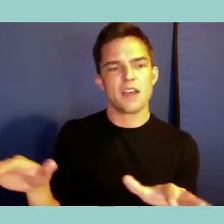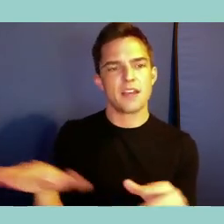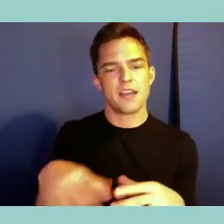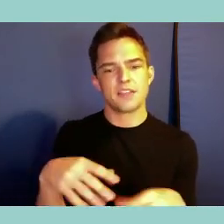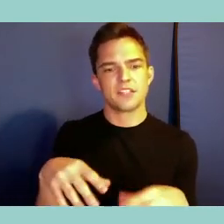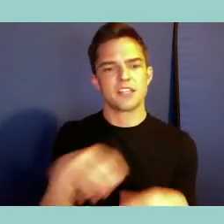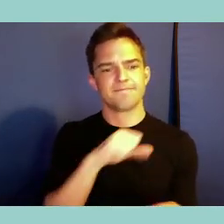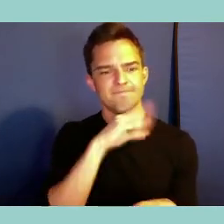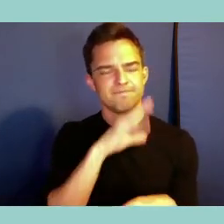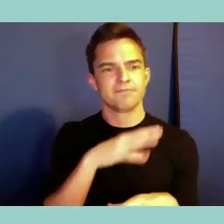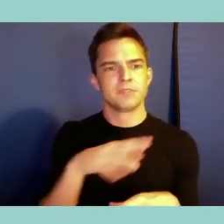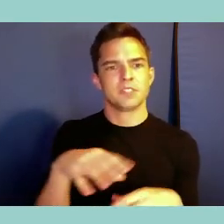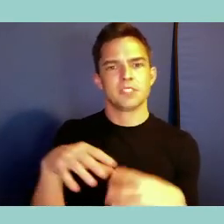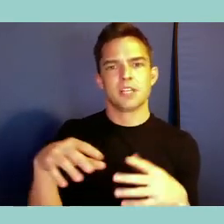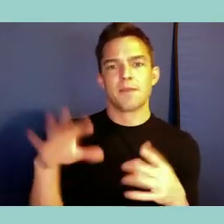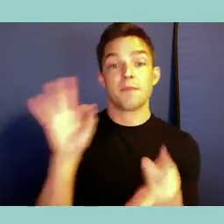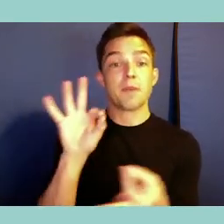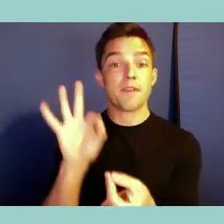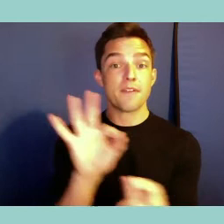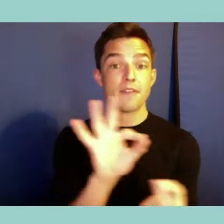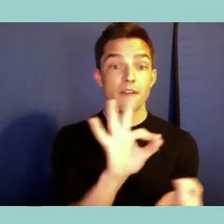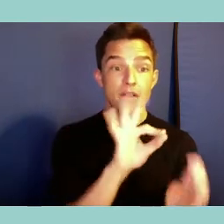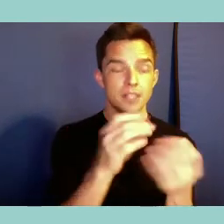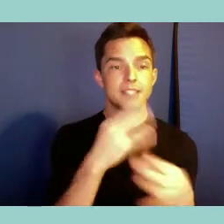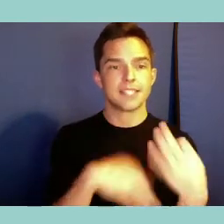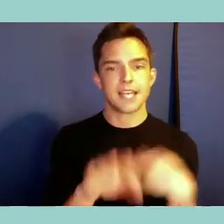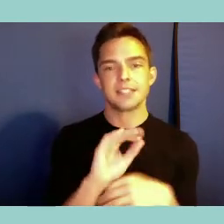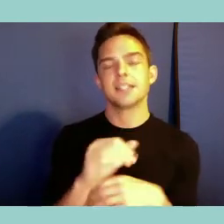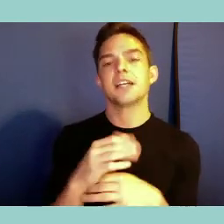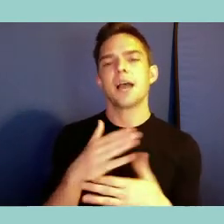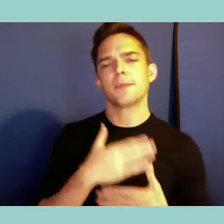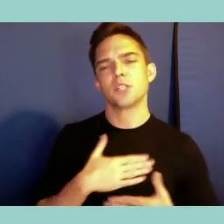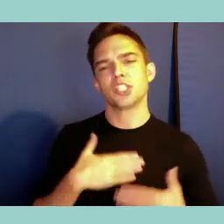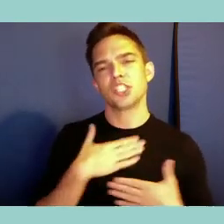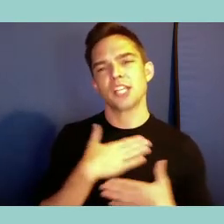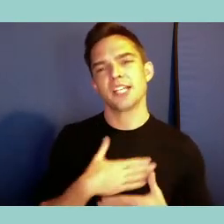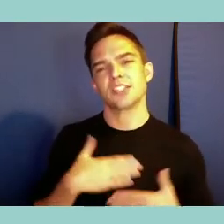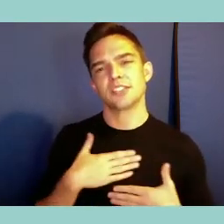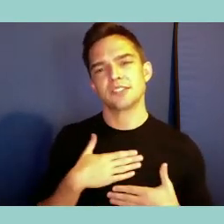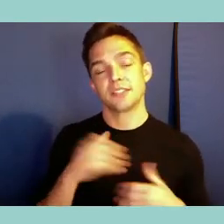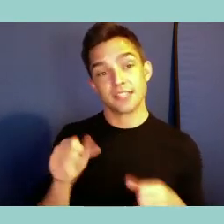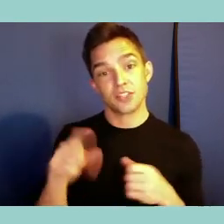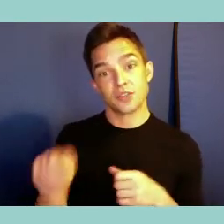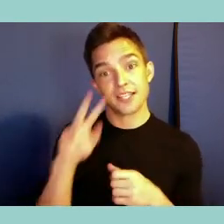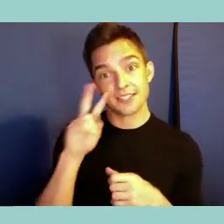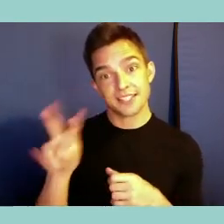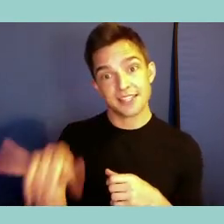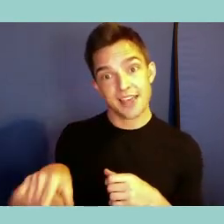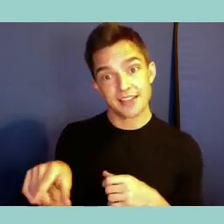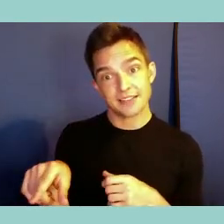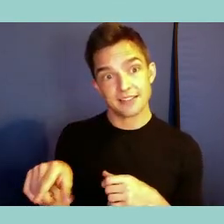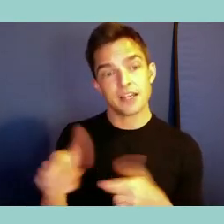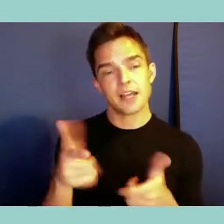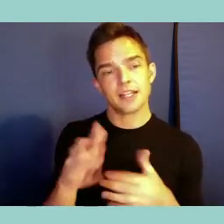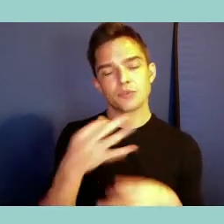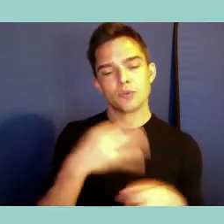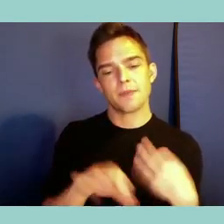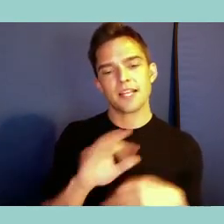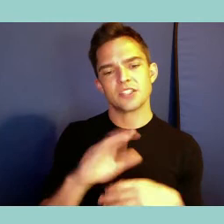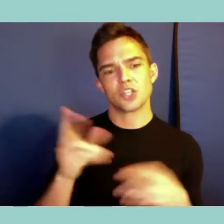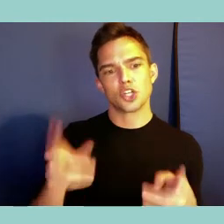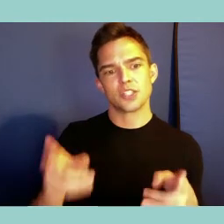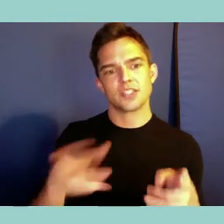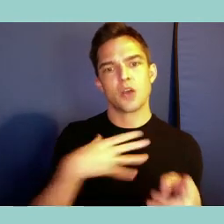of perfections with the cure of appreciation. Can you see that? Let us replace the urgency of